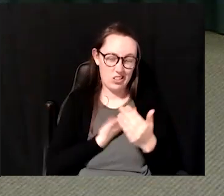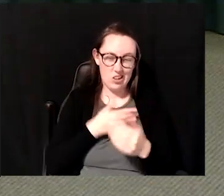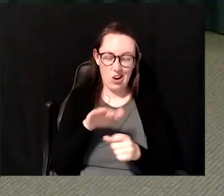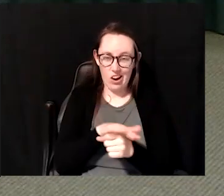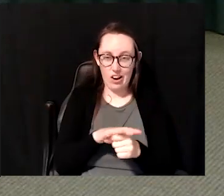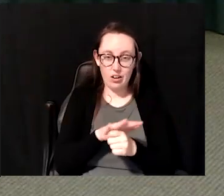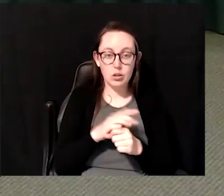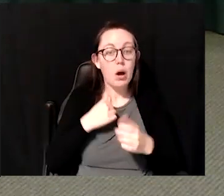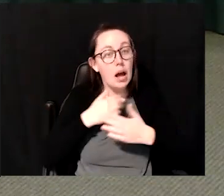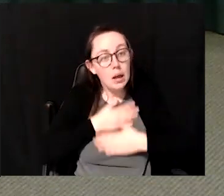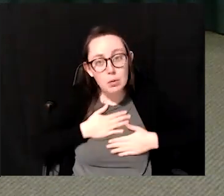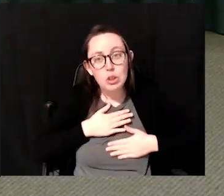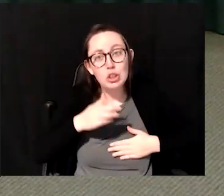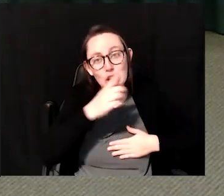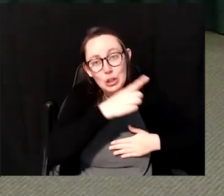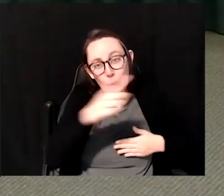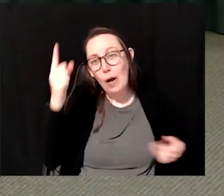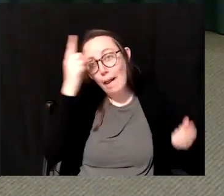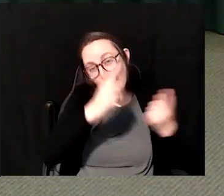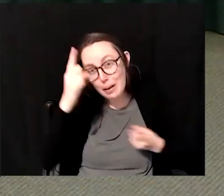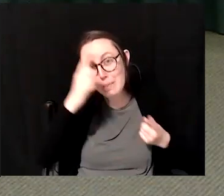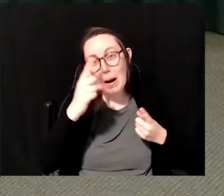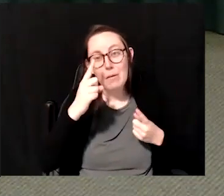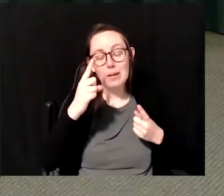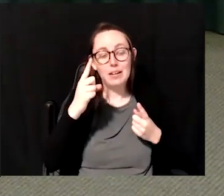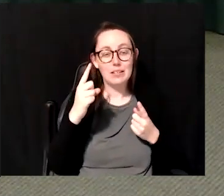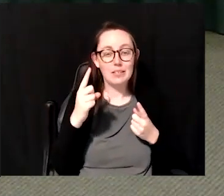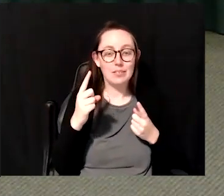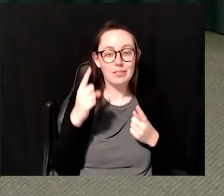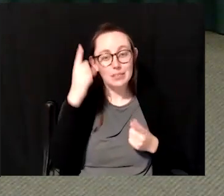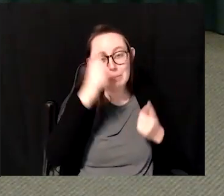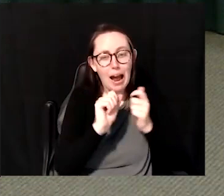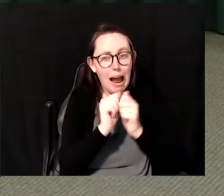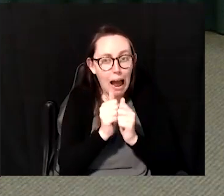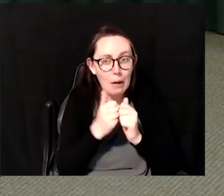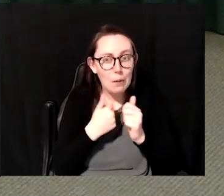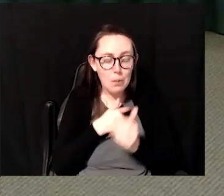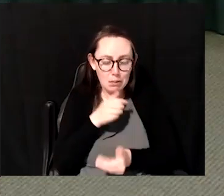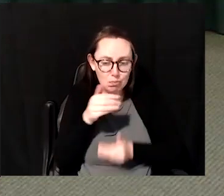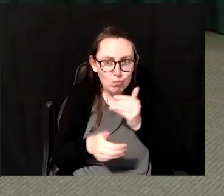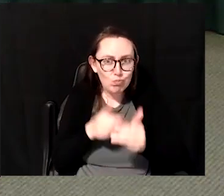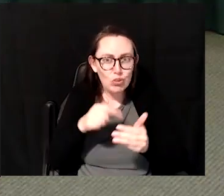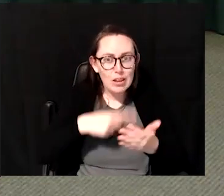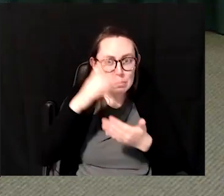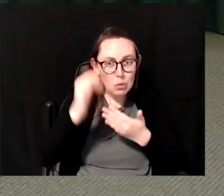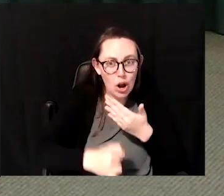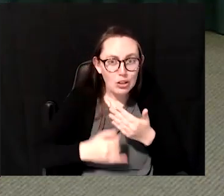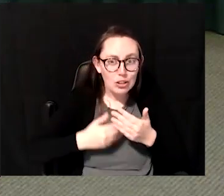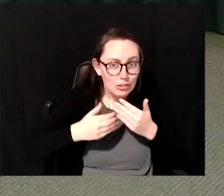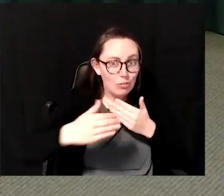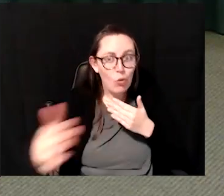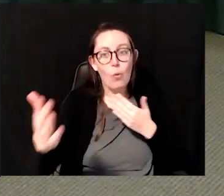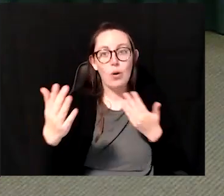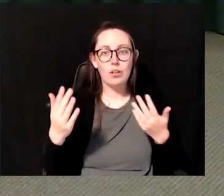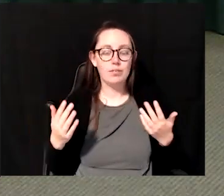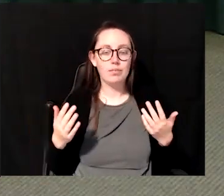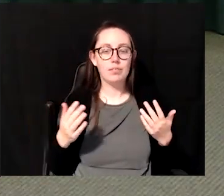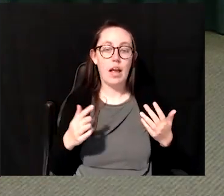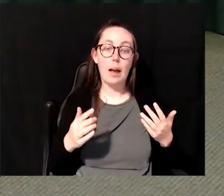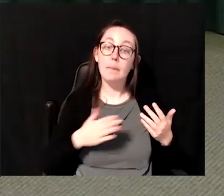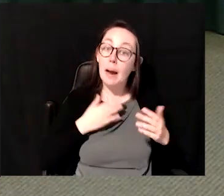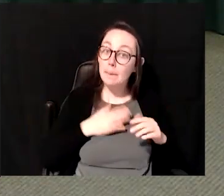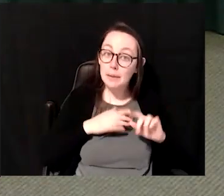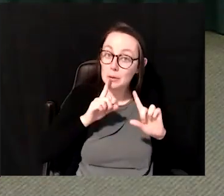about it and considering it and figuring out ways that um that we can all move this project along together so happy to answer questions